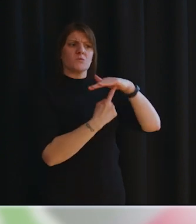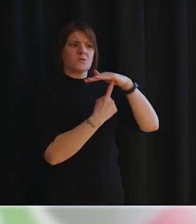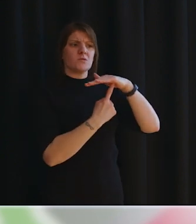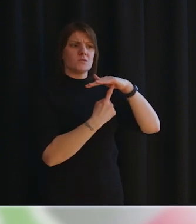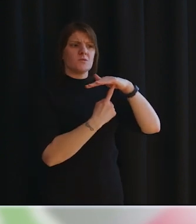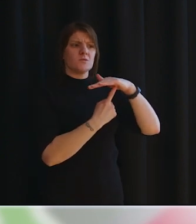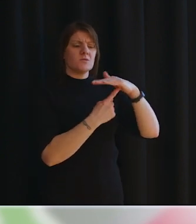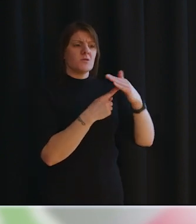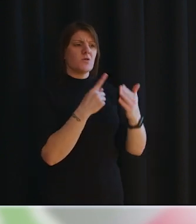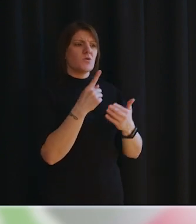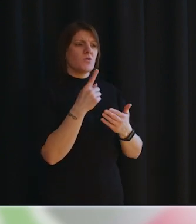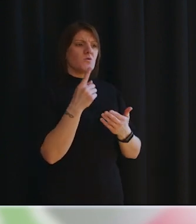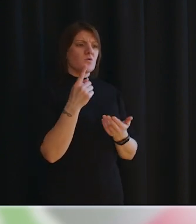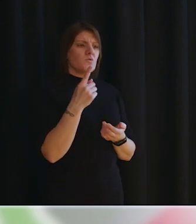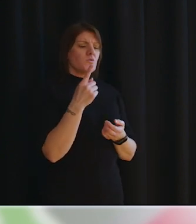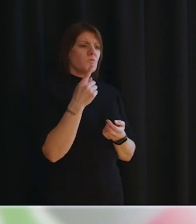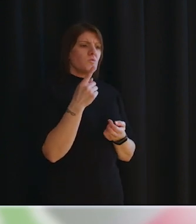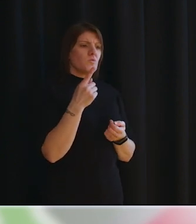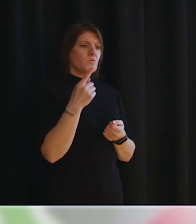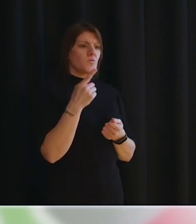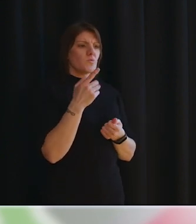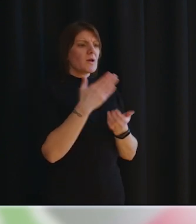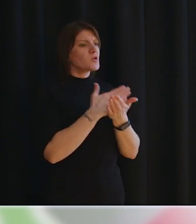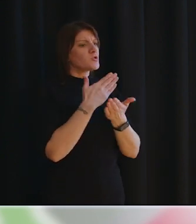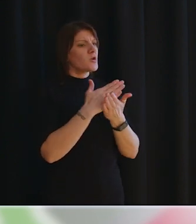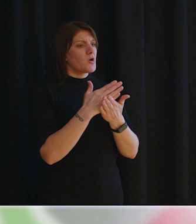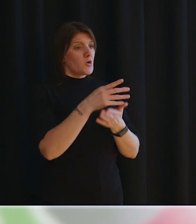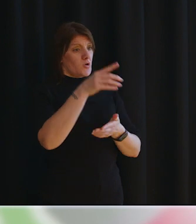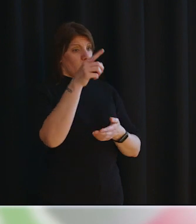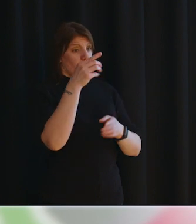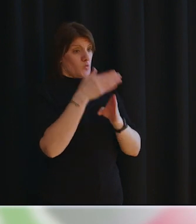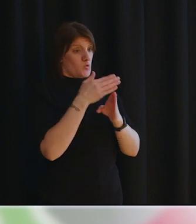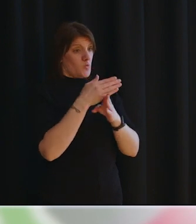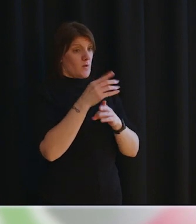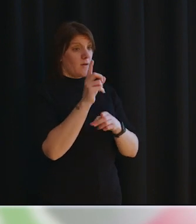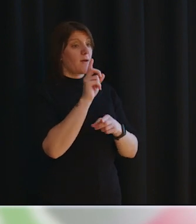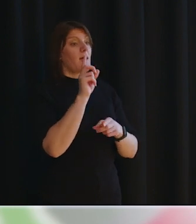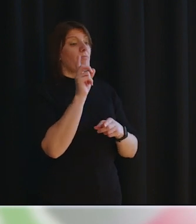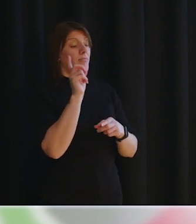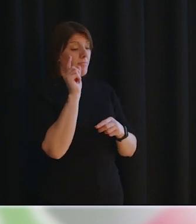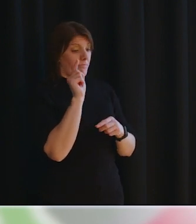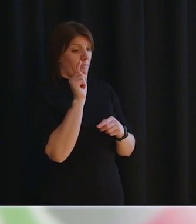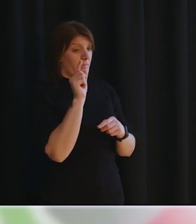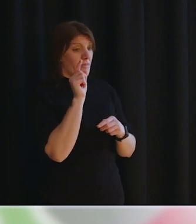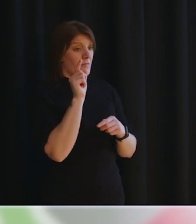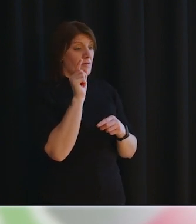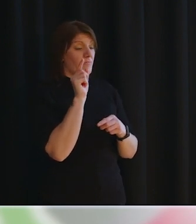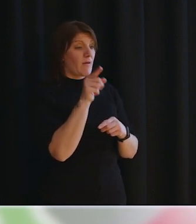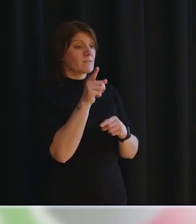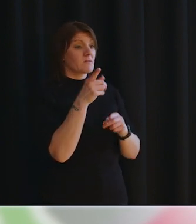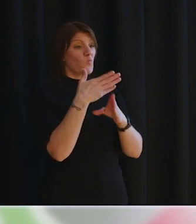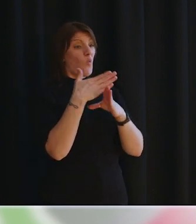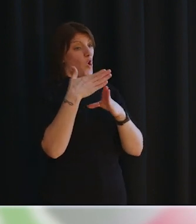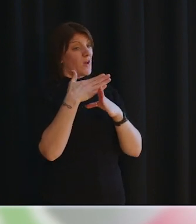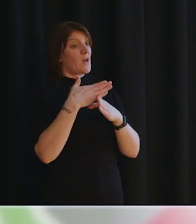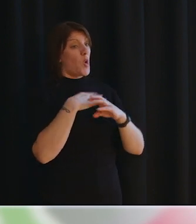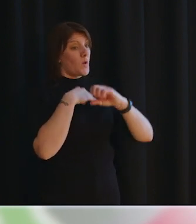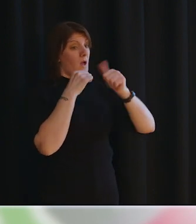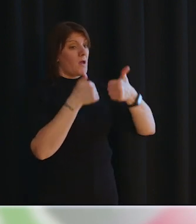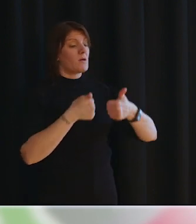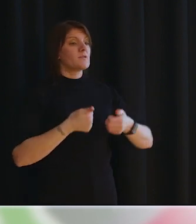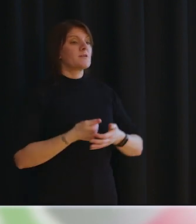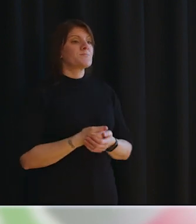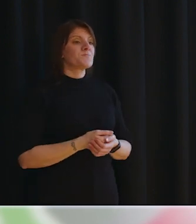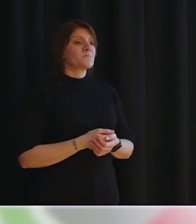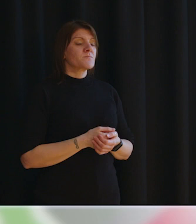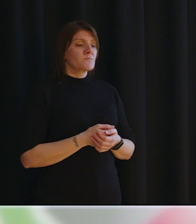doing are actually working. So this might be academic grades, it might be attendance, it might be use of restrictive